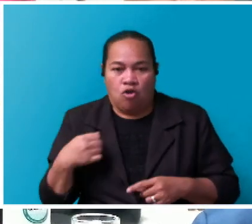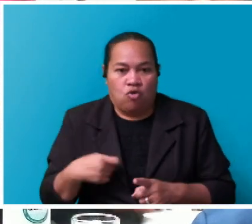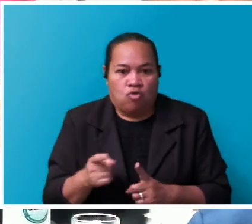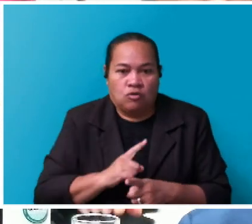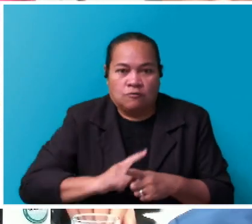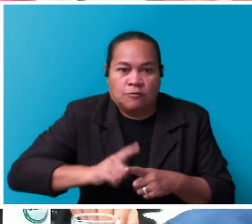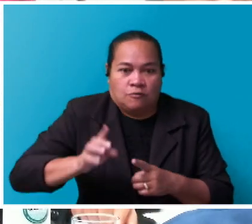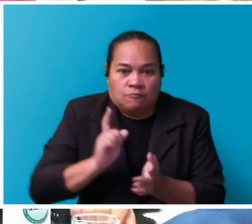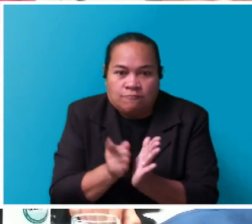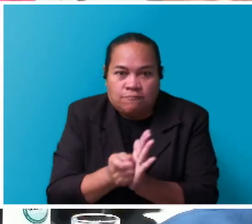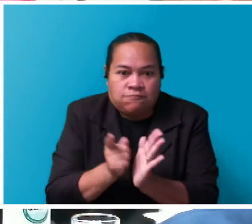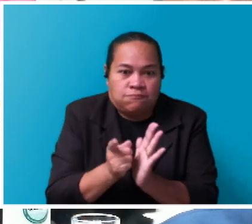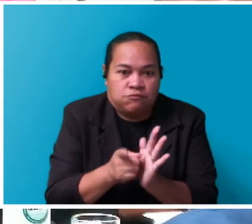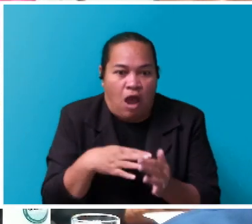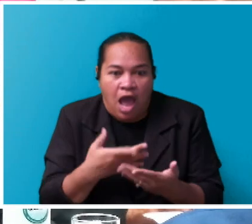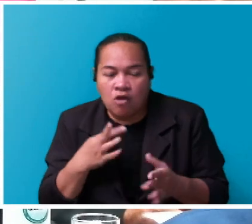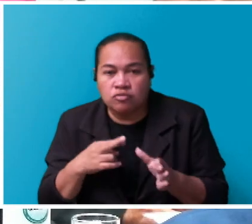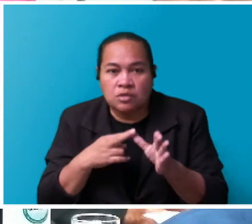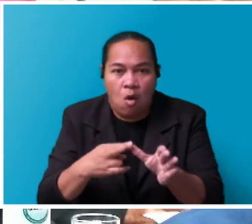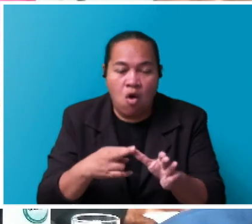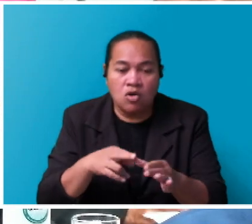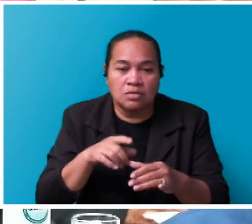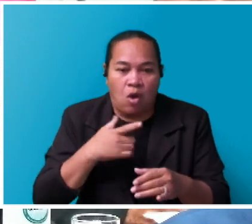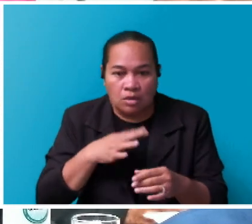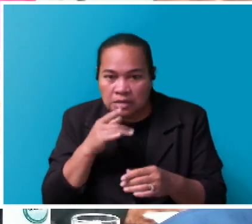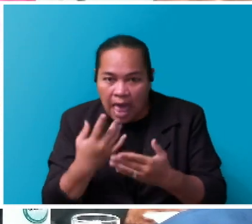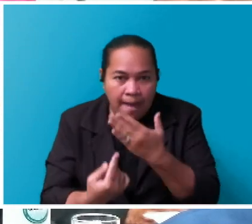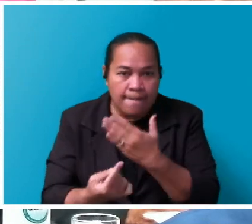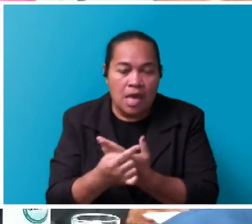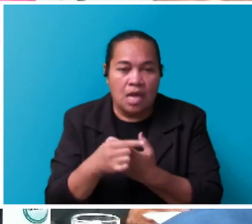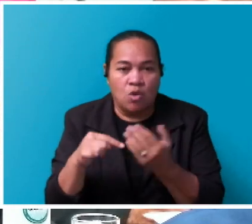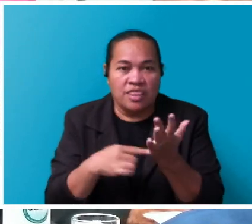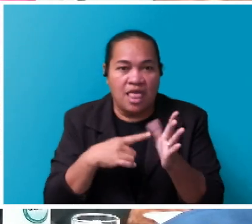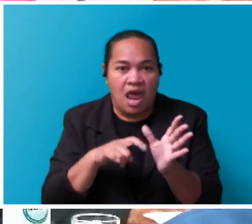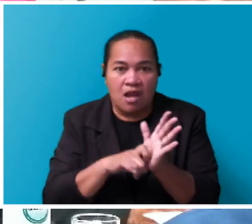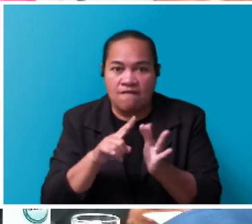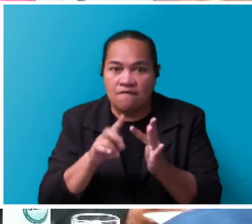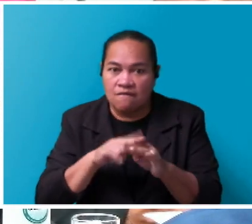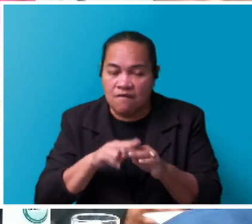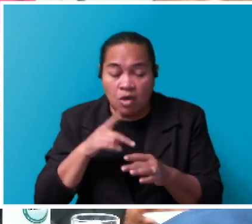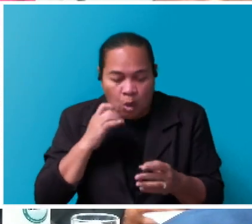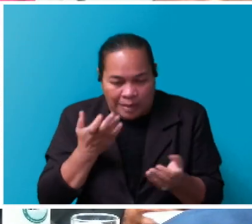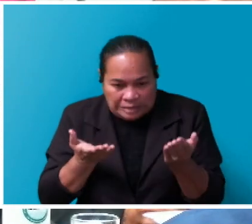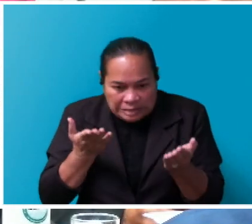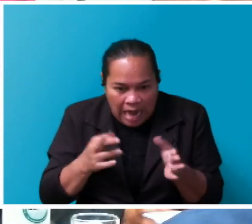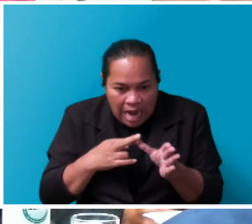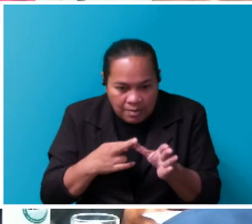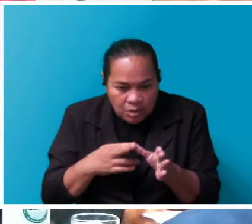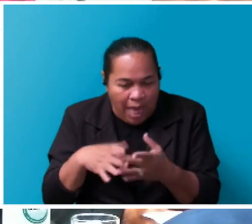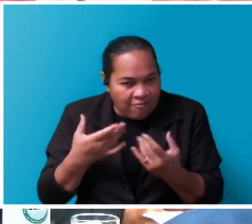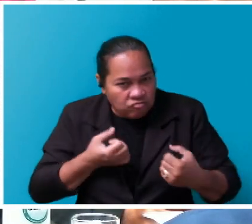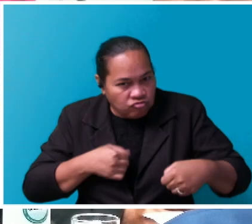and tactically in response to the developments. Our response has been measured, strategic,